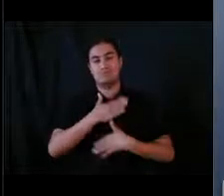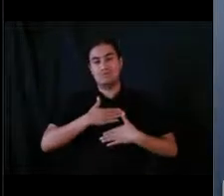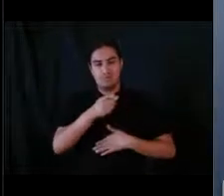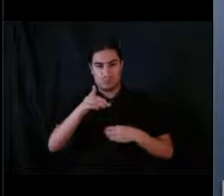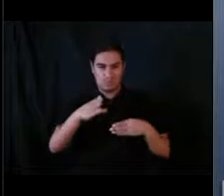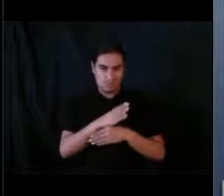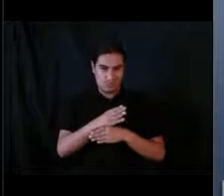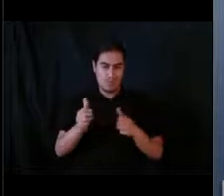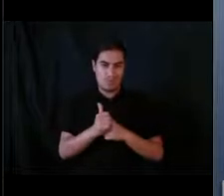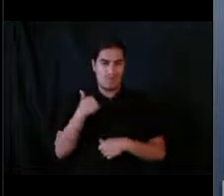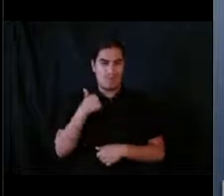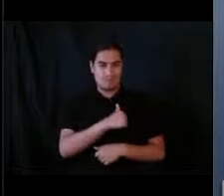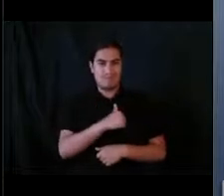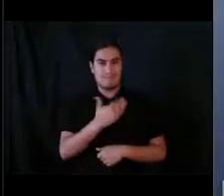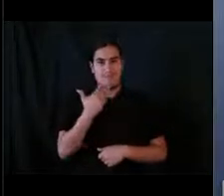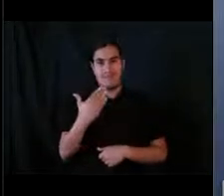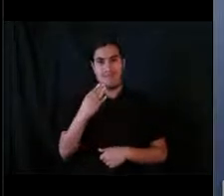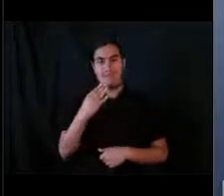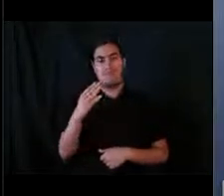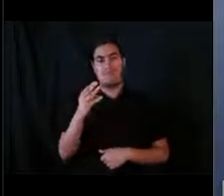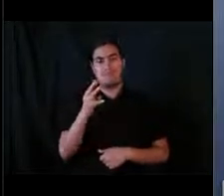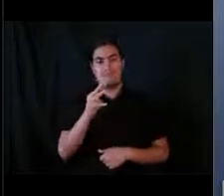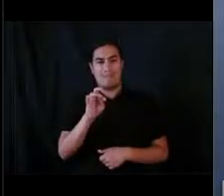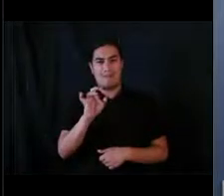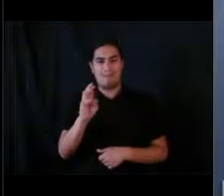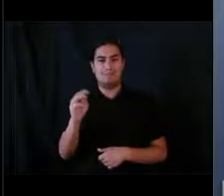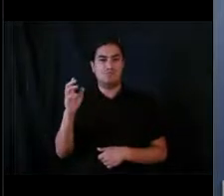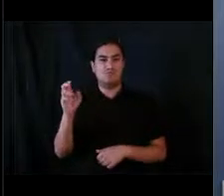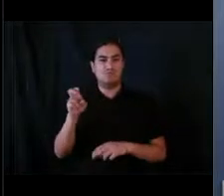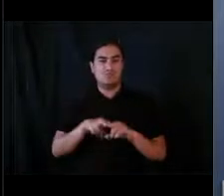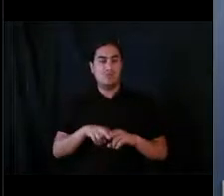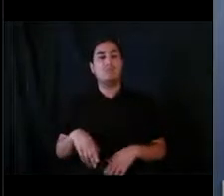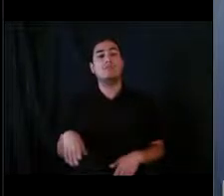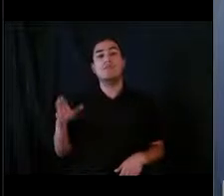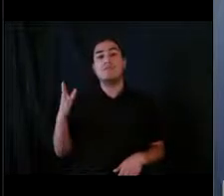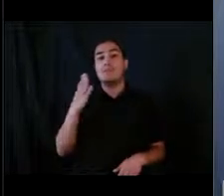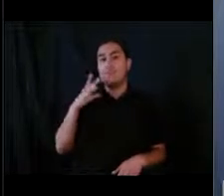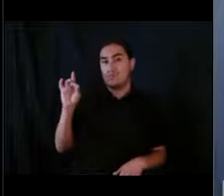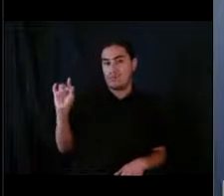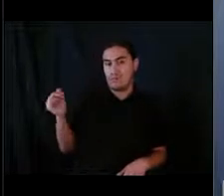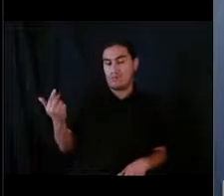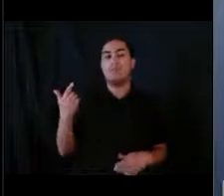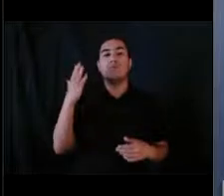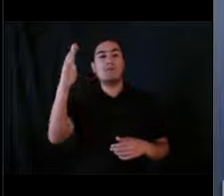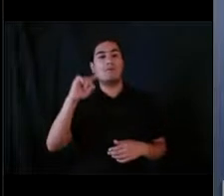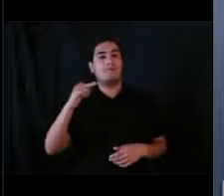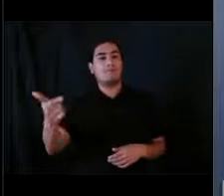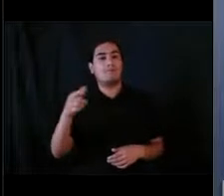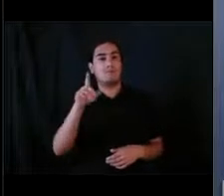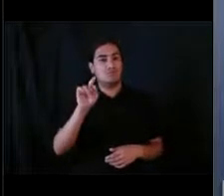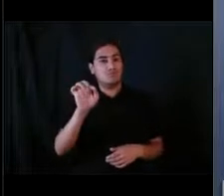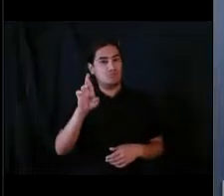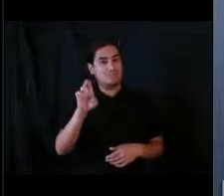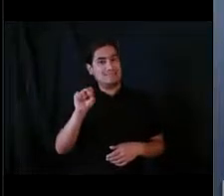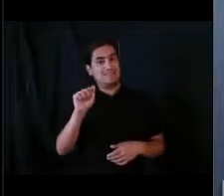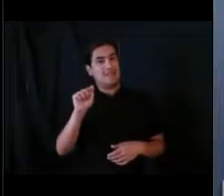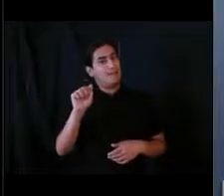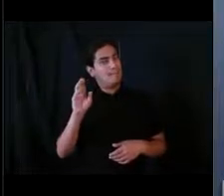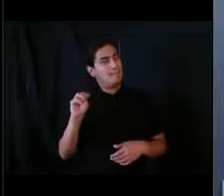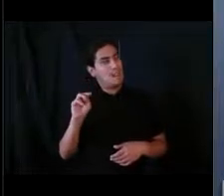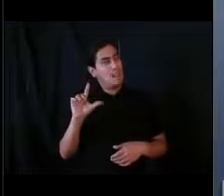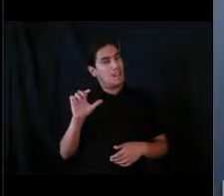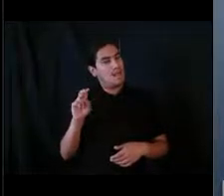us thank you madam chair thank you doug at this time i will call up therese mcmillan to